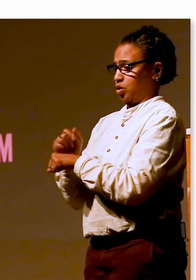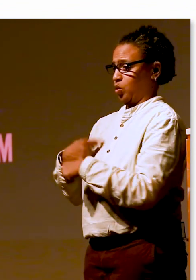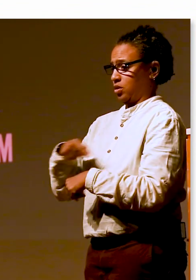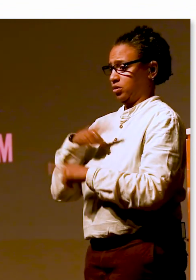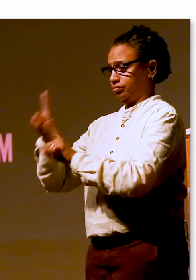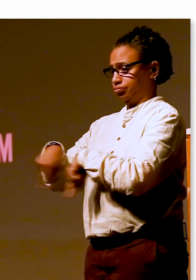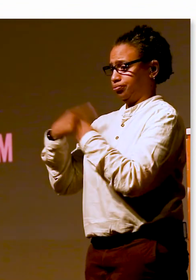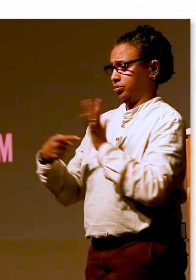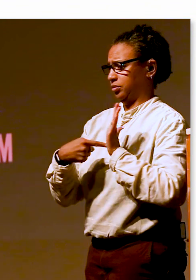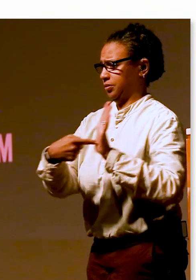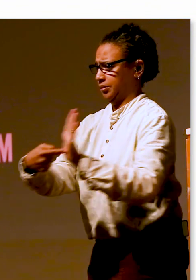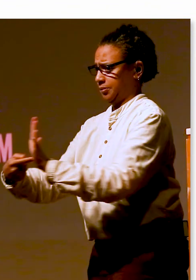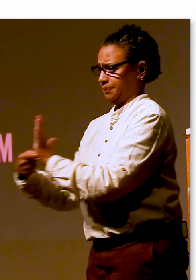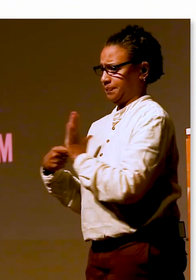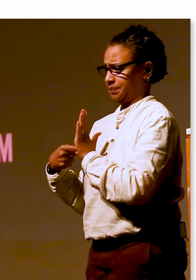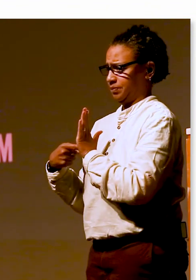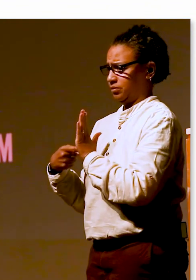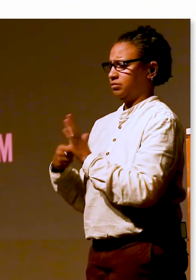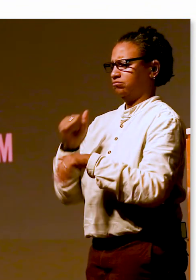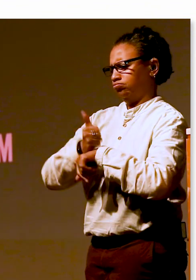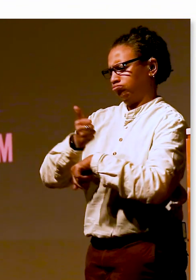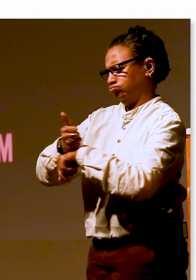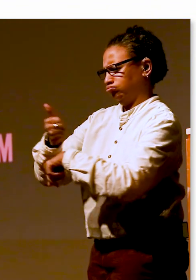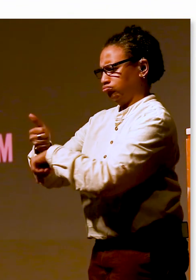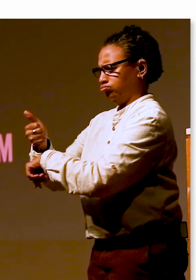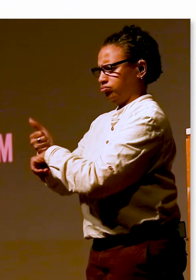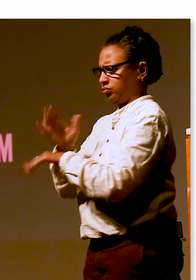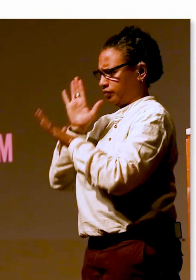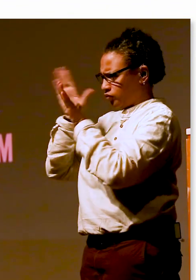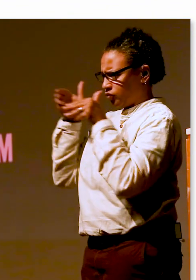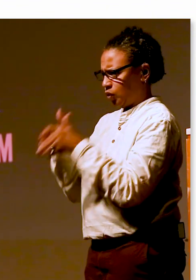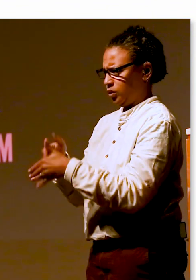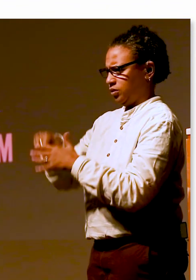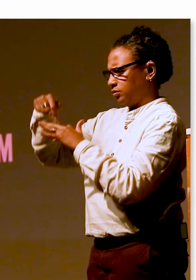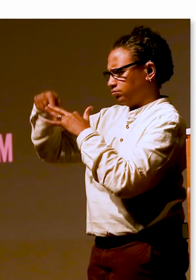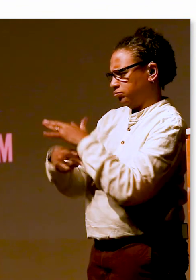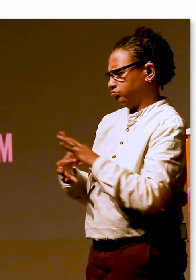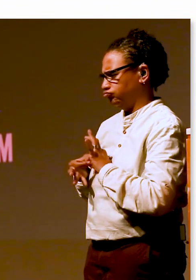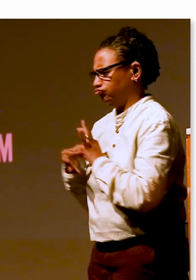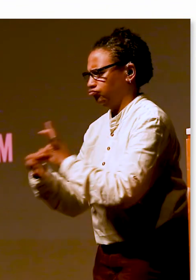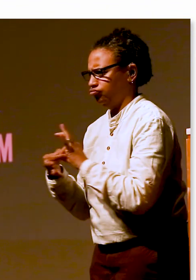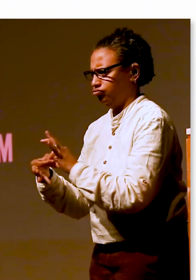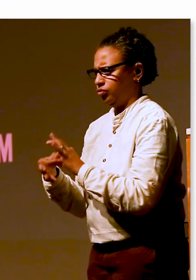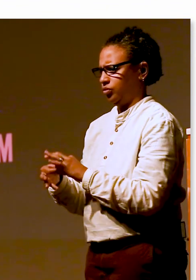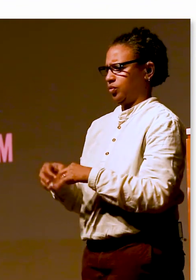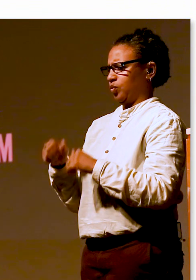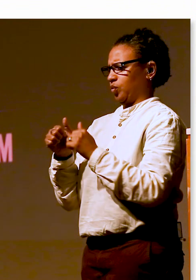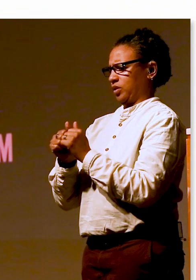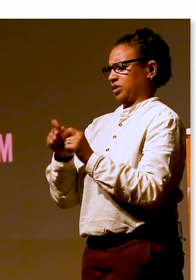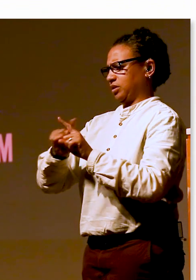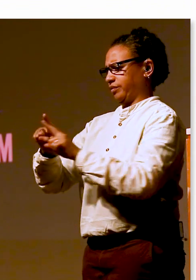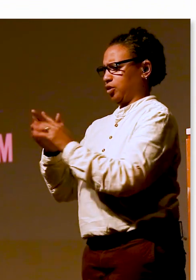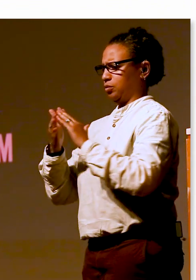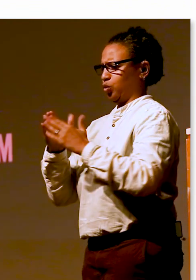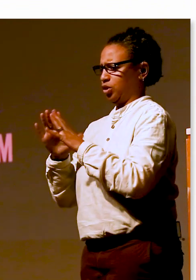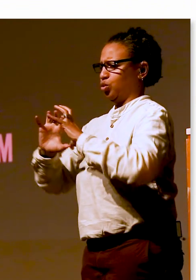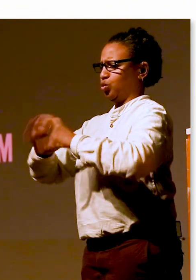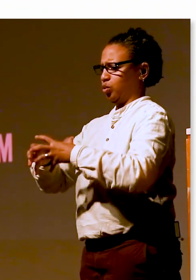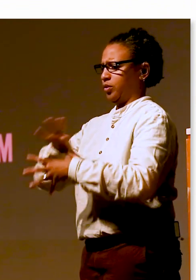exhibition, focusing on in-depth collaborations with community groups including 96.7, The Numbers, Don't